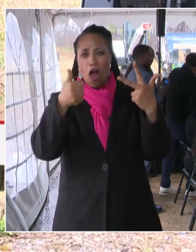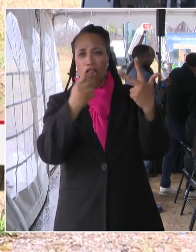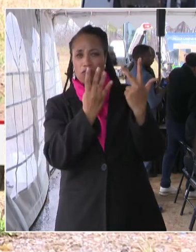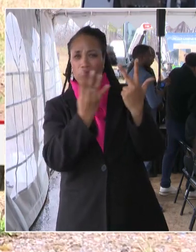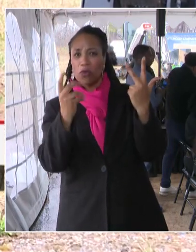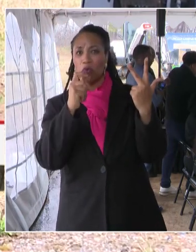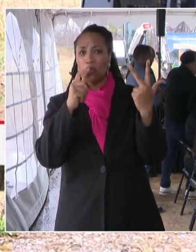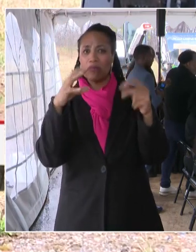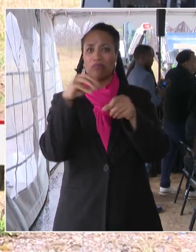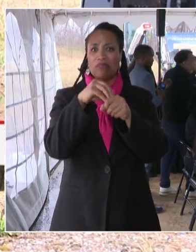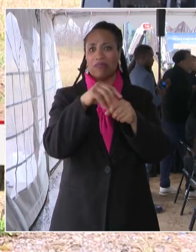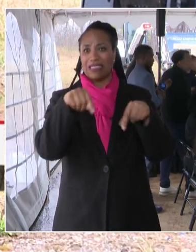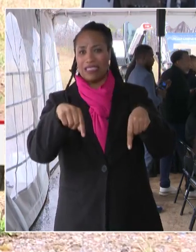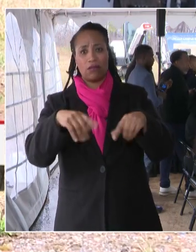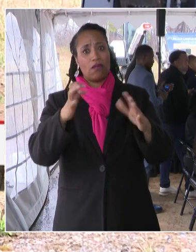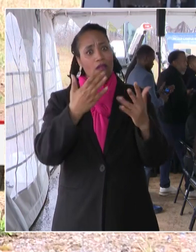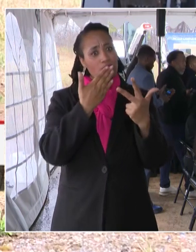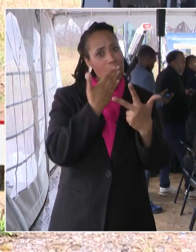applause.